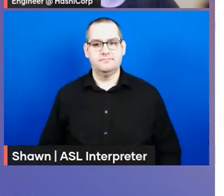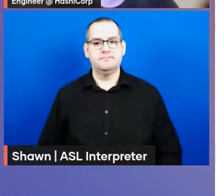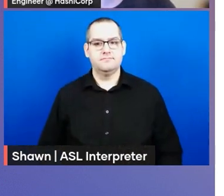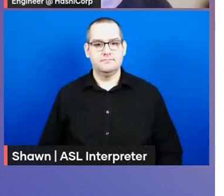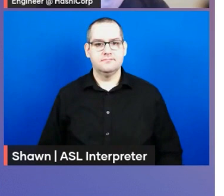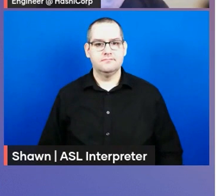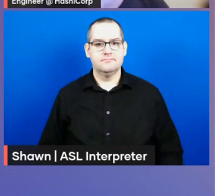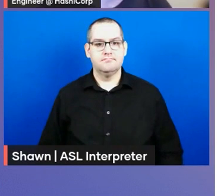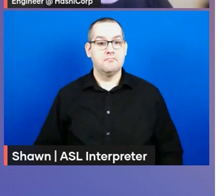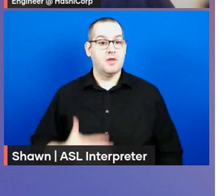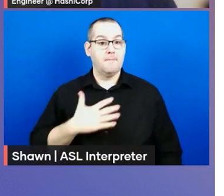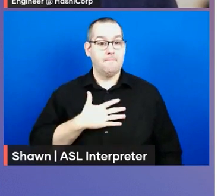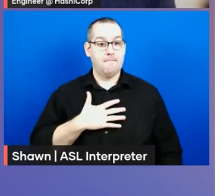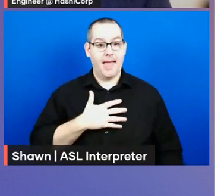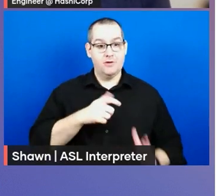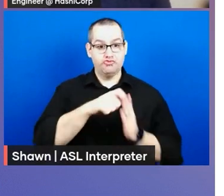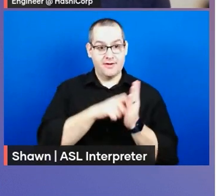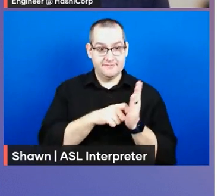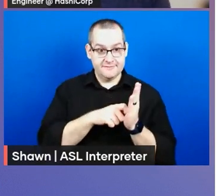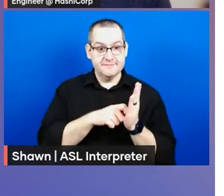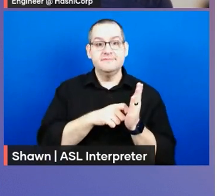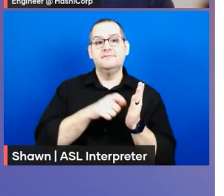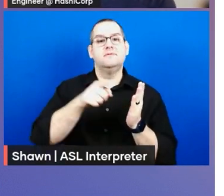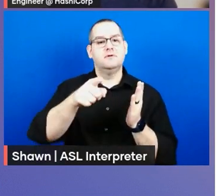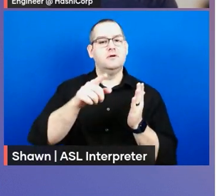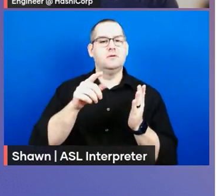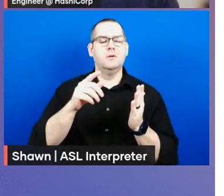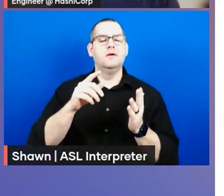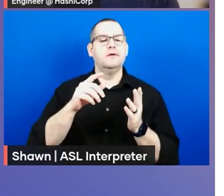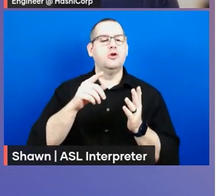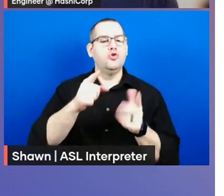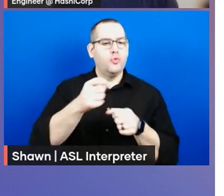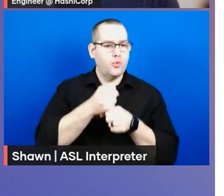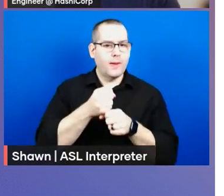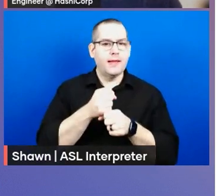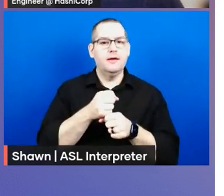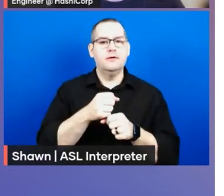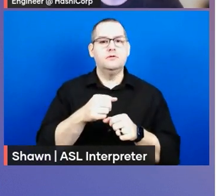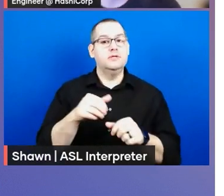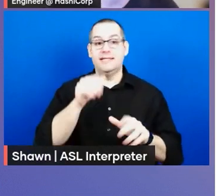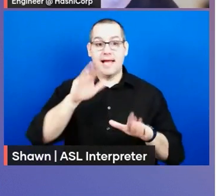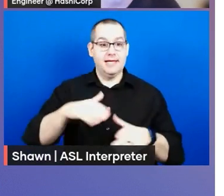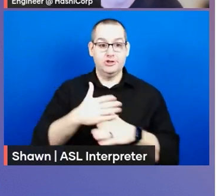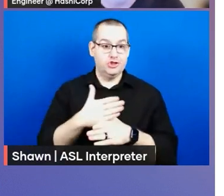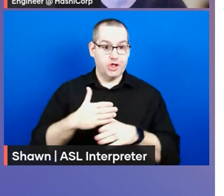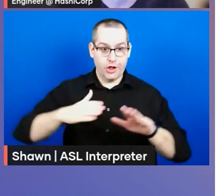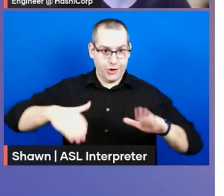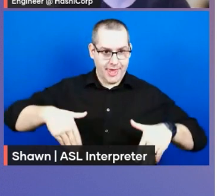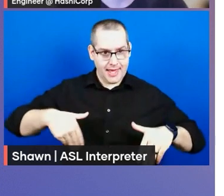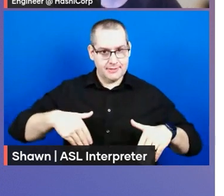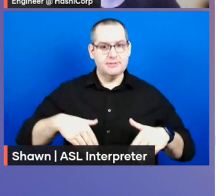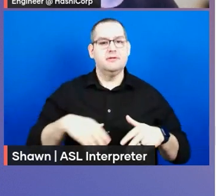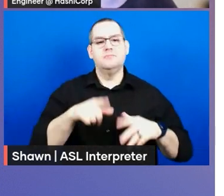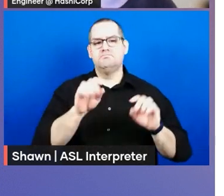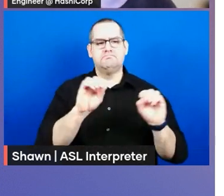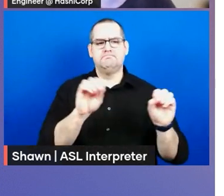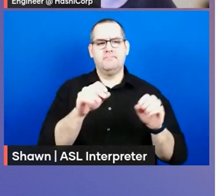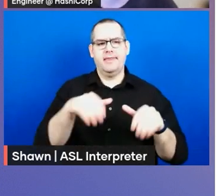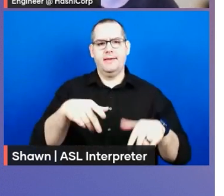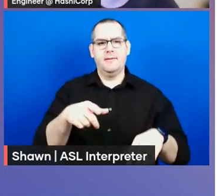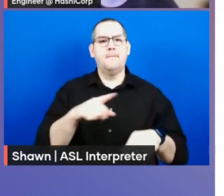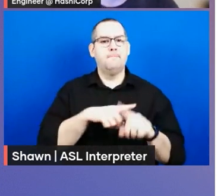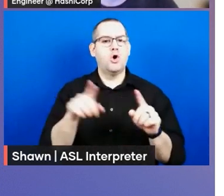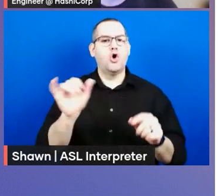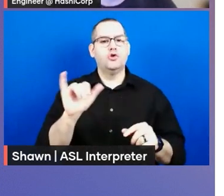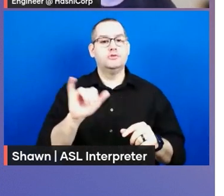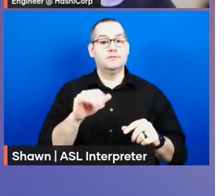My drafts are the document drafts that you've created, but you haven't shared with anyone yet. So we don't have anything here yet. But then